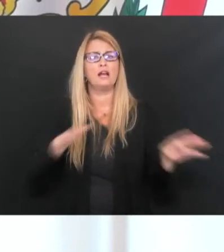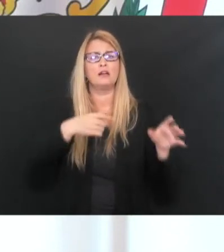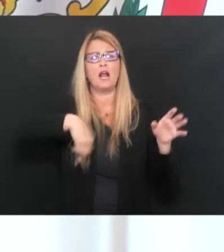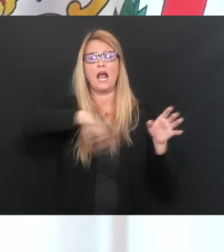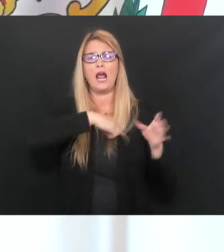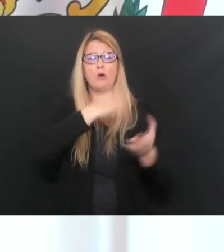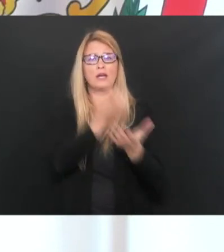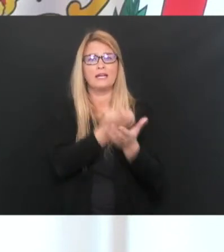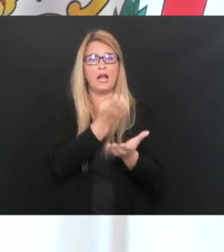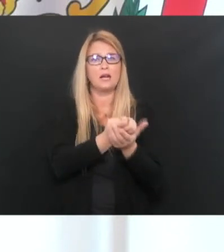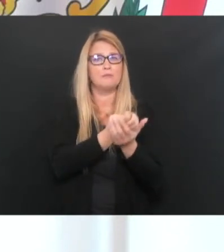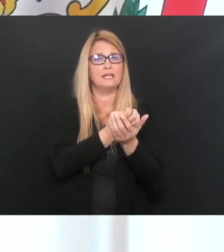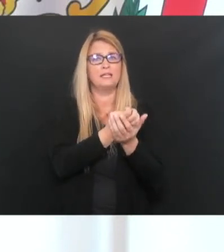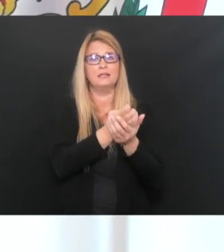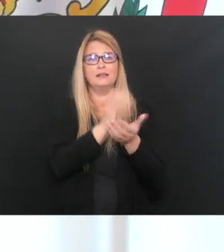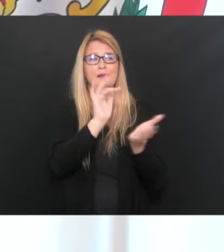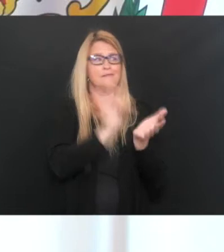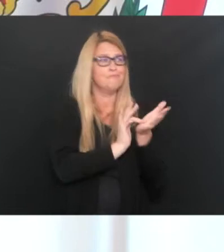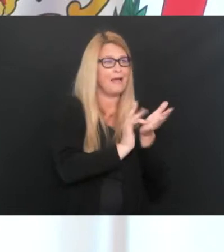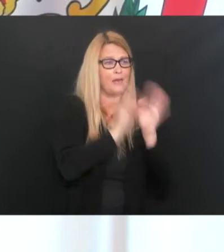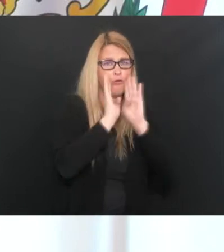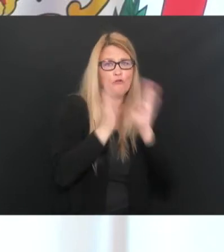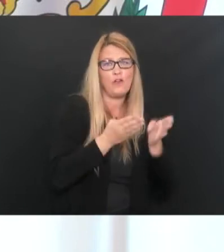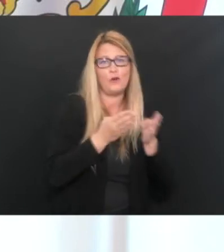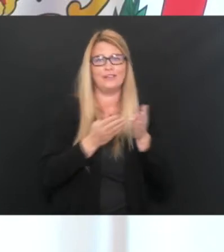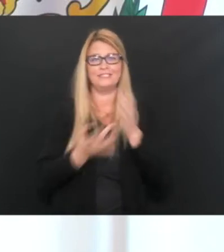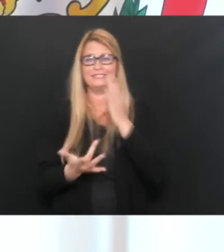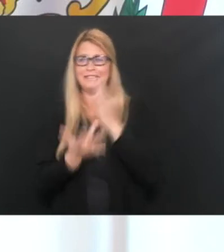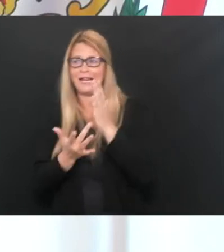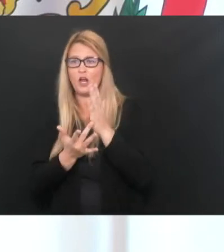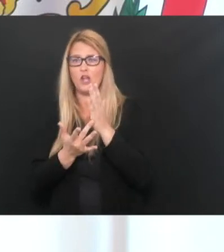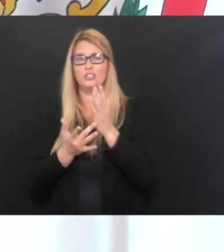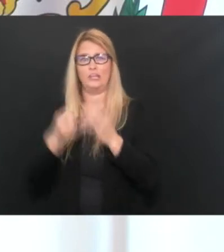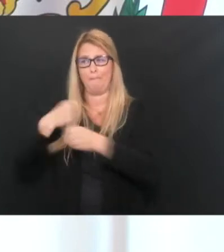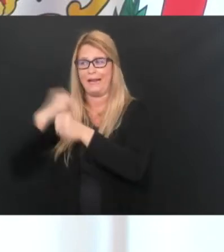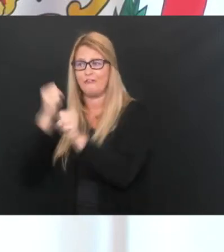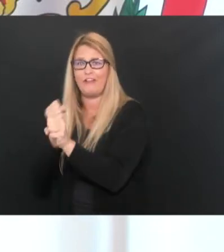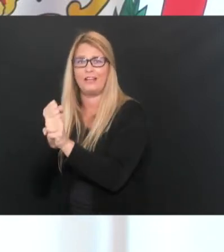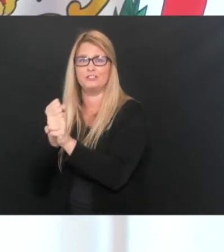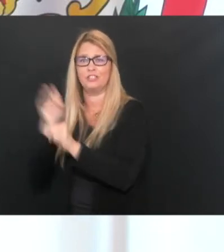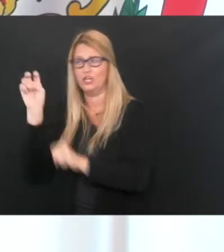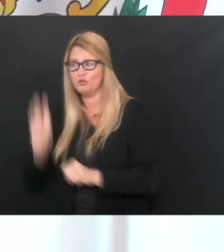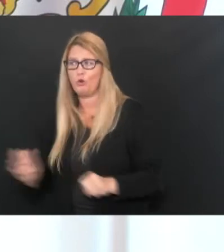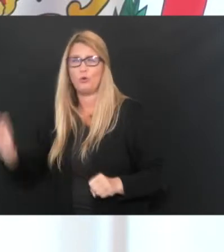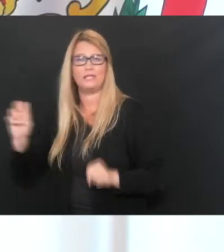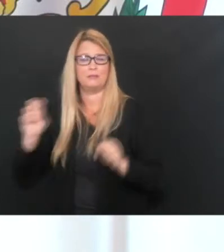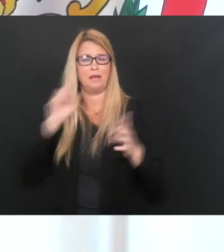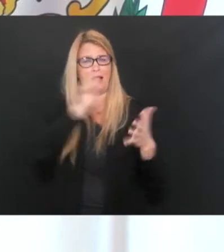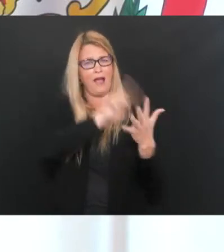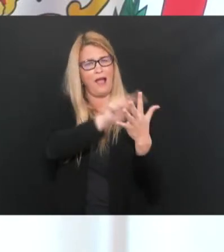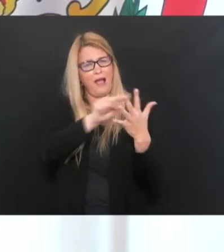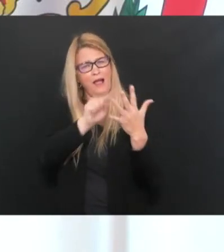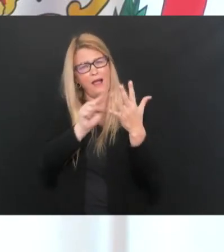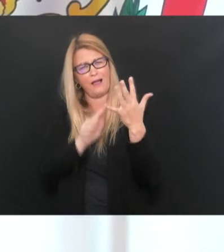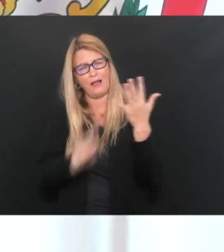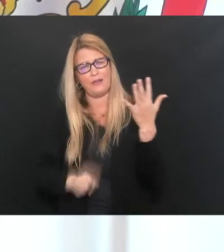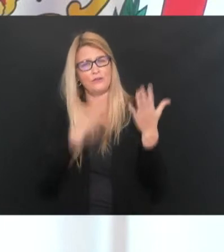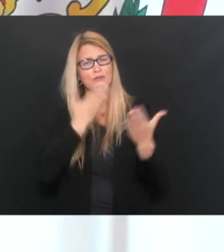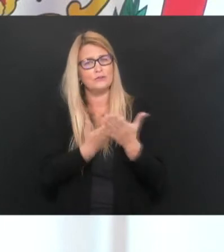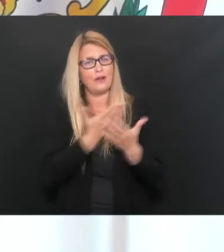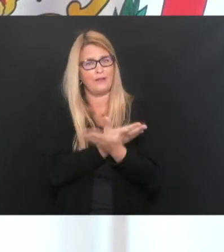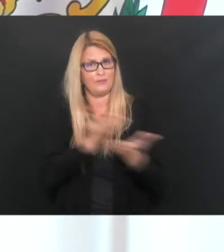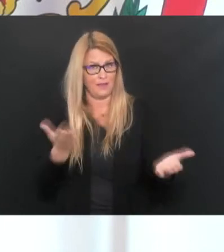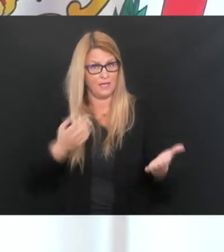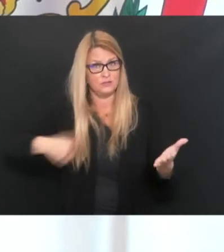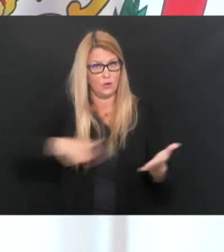ways of medical and high tech and manufacturing and tourism and all the great things that we could do